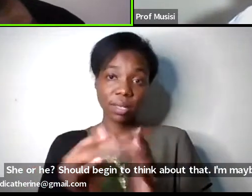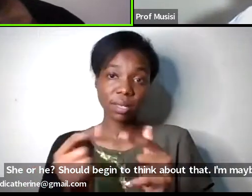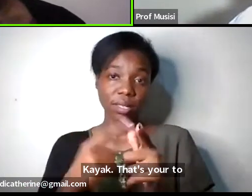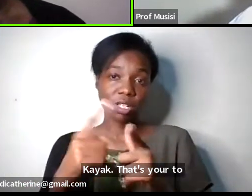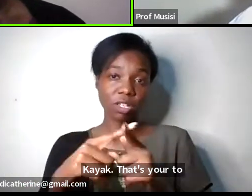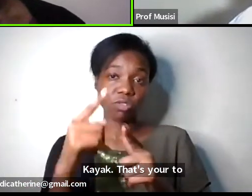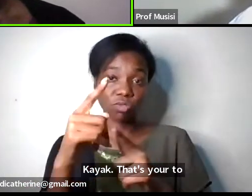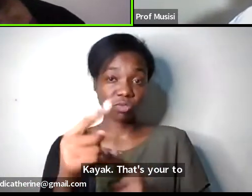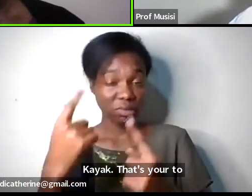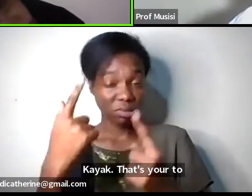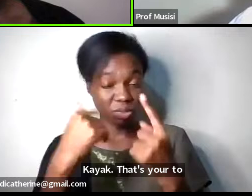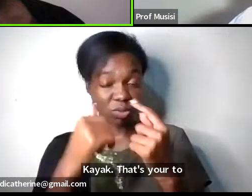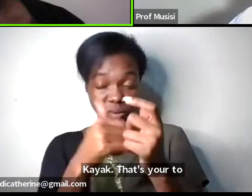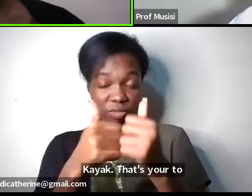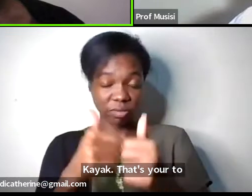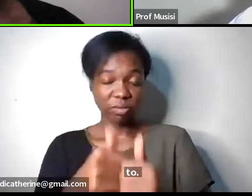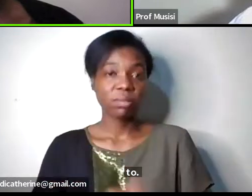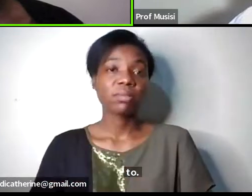Yeah.